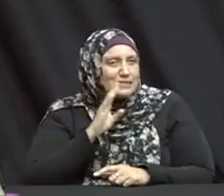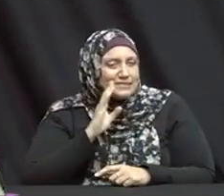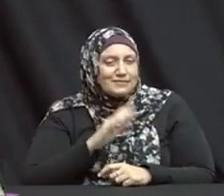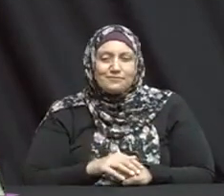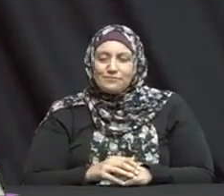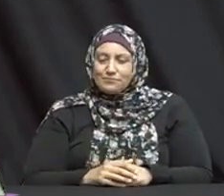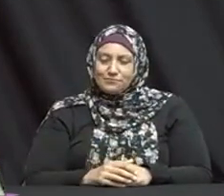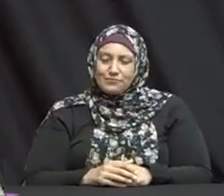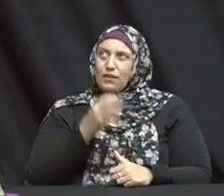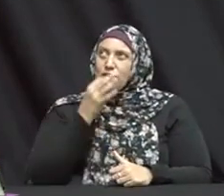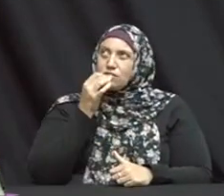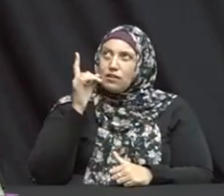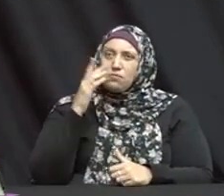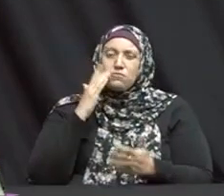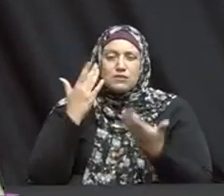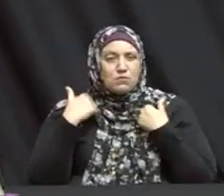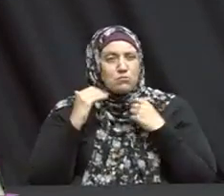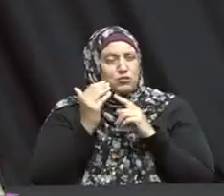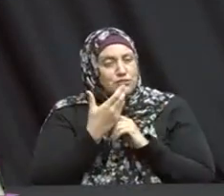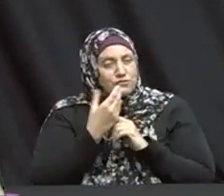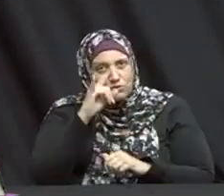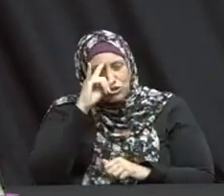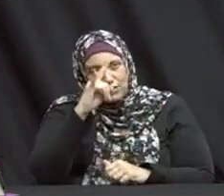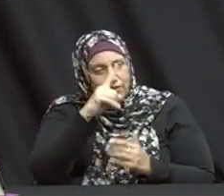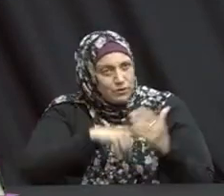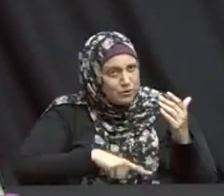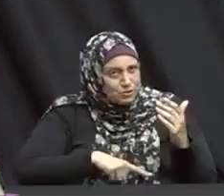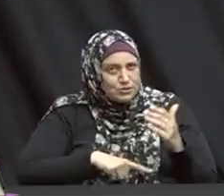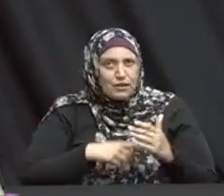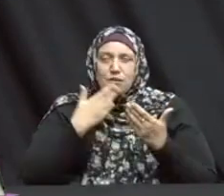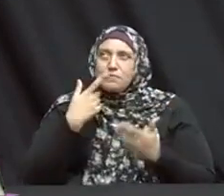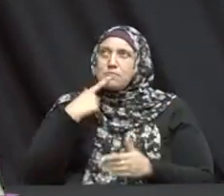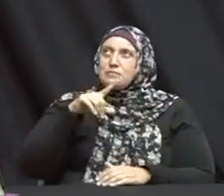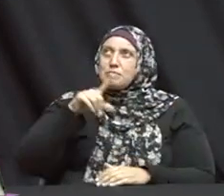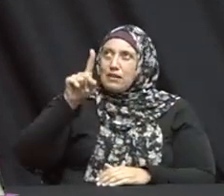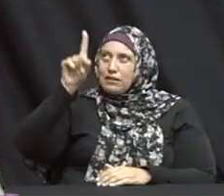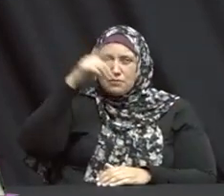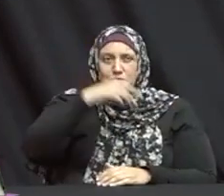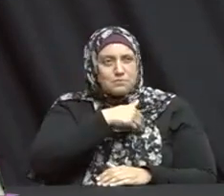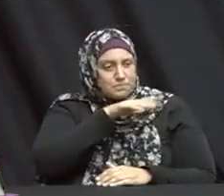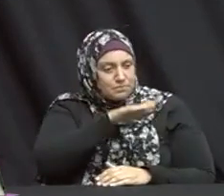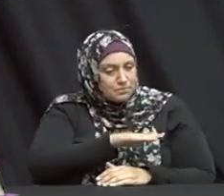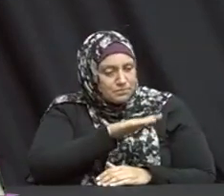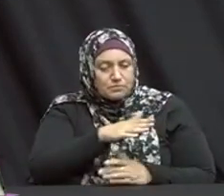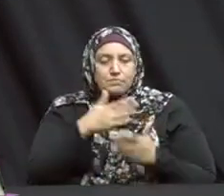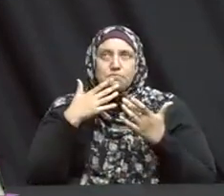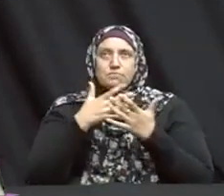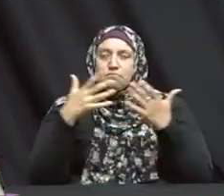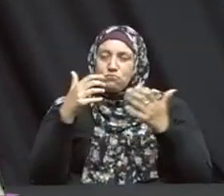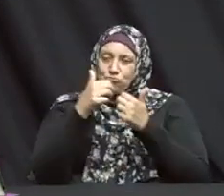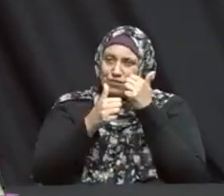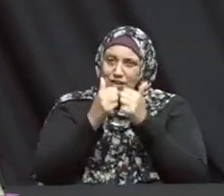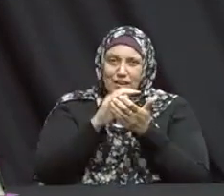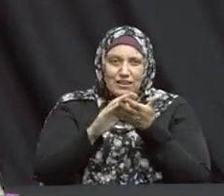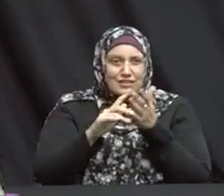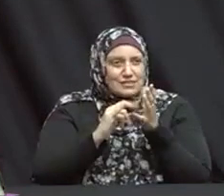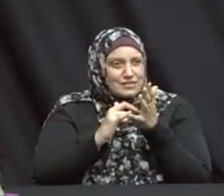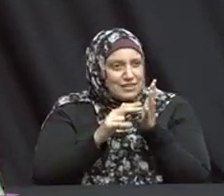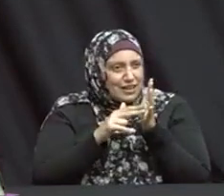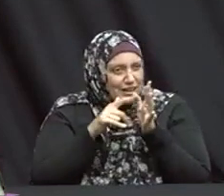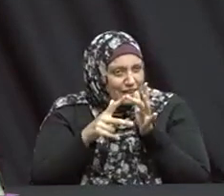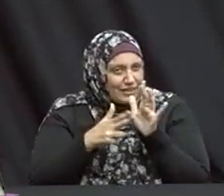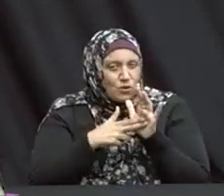A'udhu billahi minash shaitani rajim. Bismillahir rahmanir rahim. Thank you very much, Brother Hassanain. Salaam alaikum, all the panelists, all brothers and